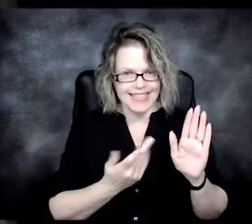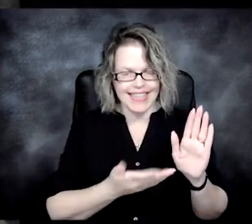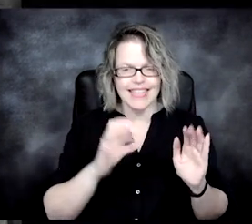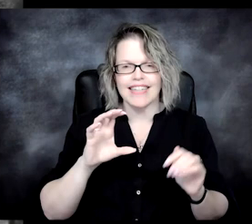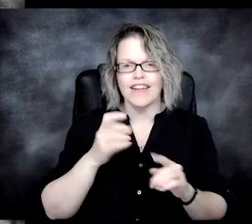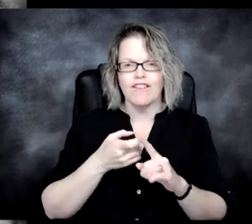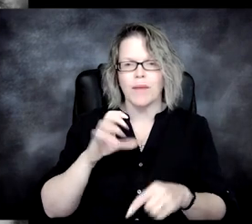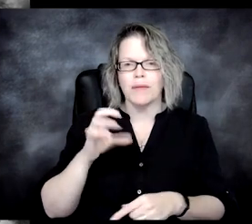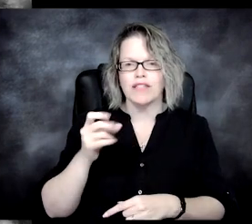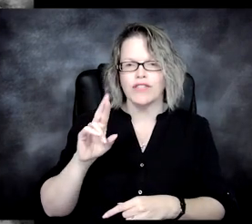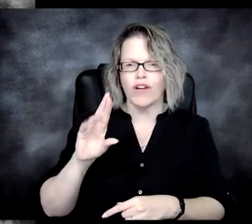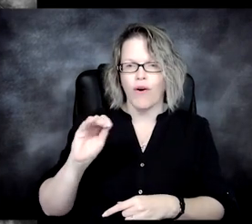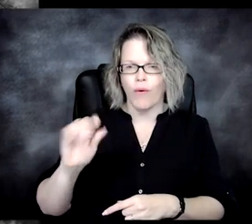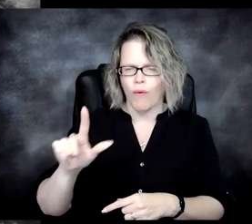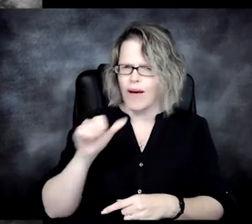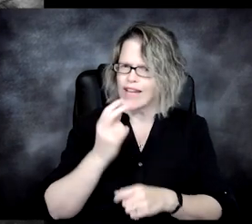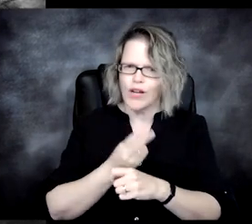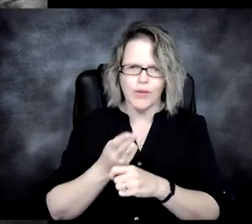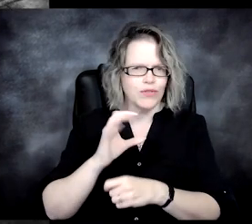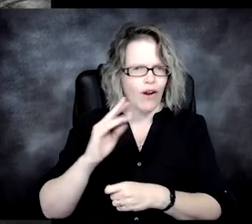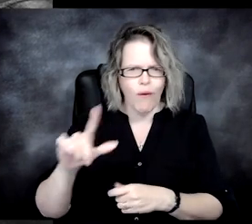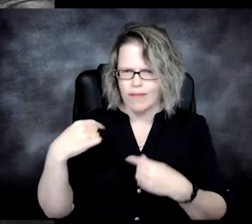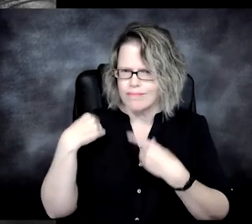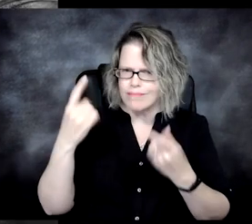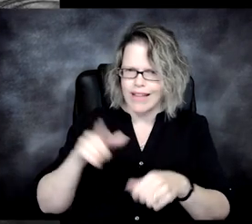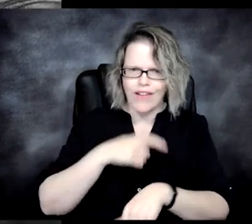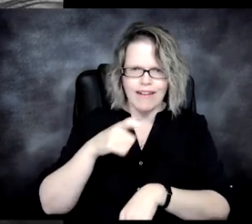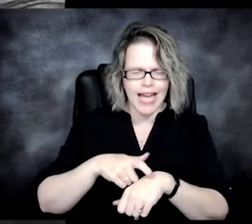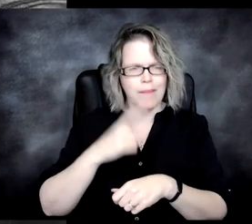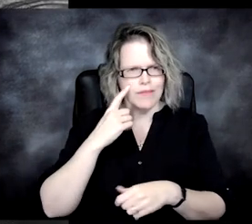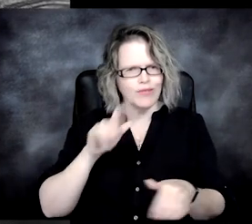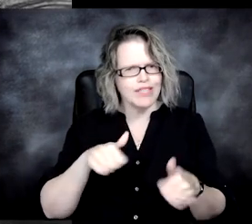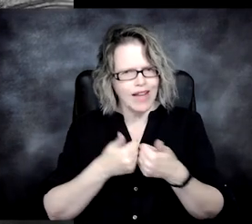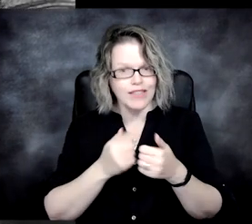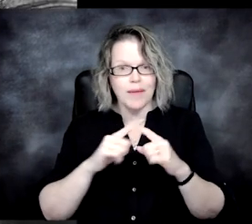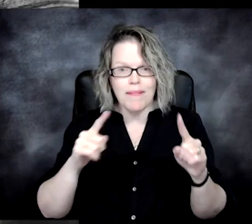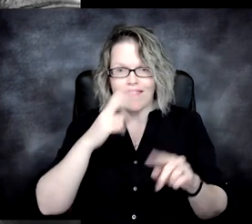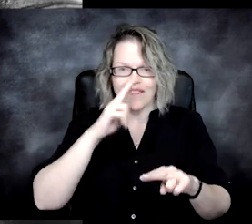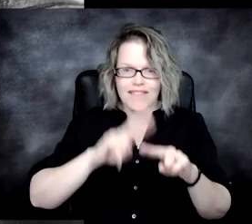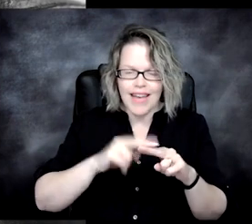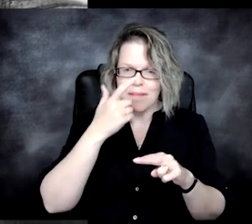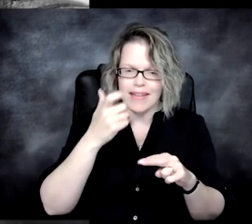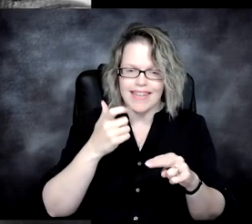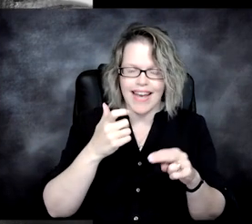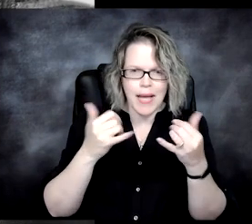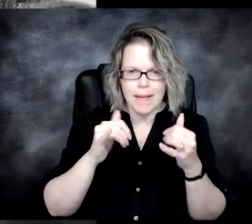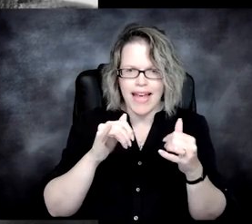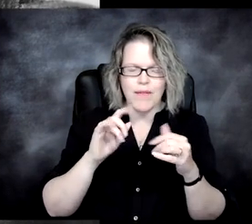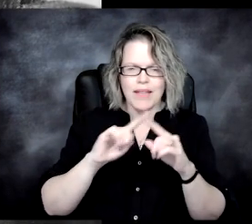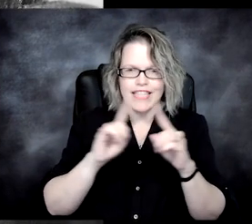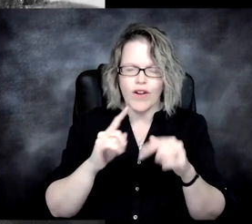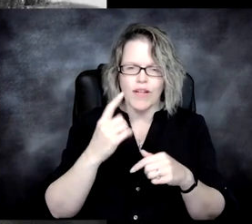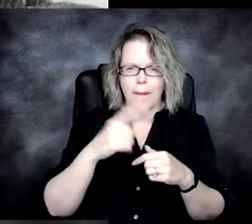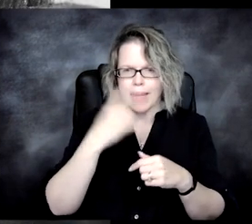charcoal piece. I haven't used charcoal in a long time, and I think it was really challenging, but also fun because I get to play with the monochromatic scale and